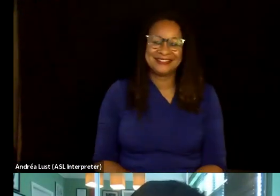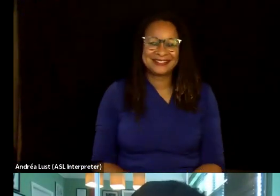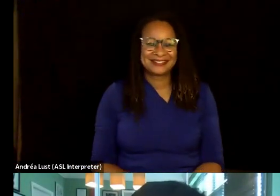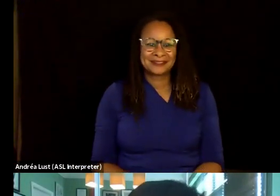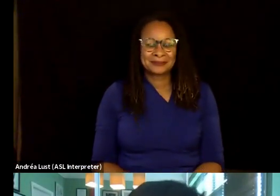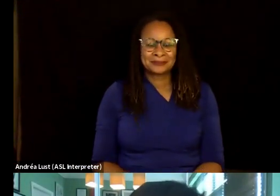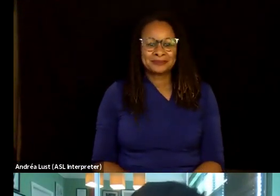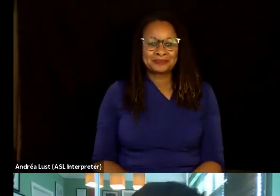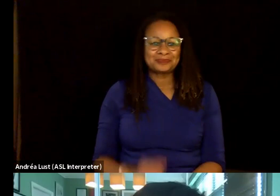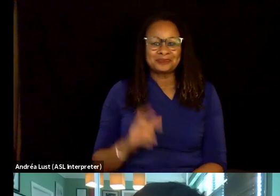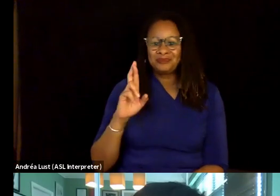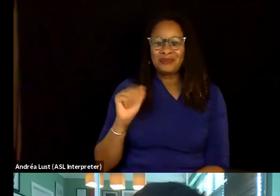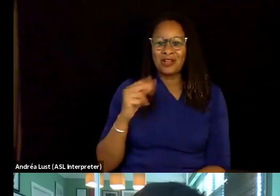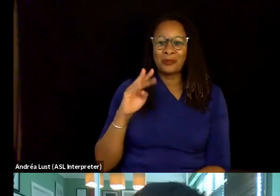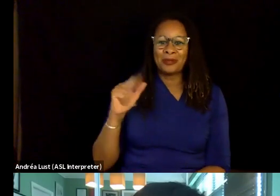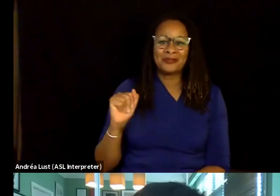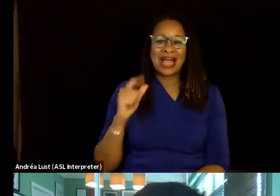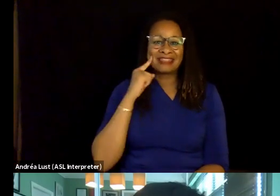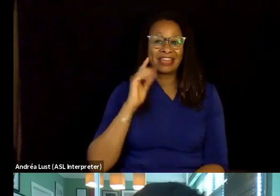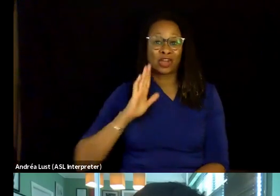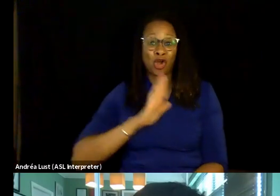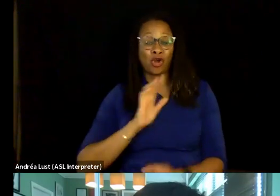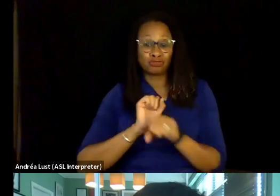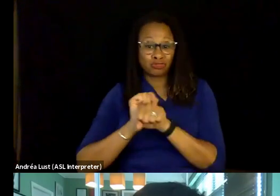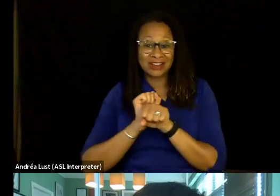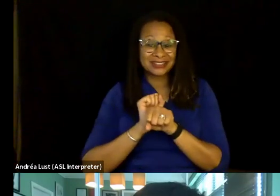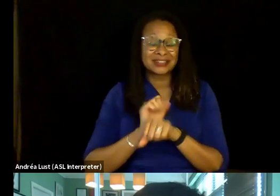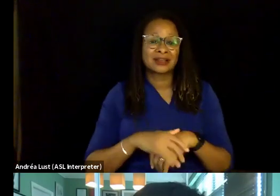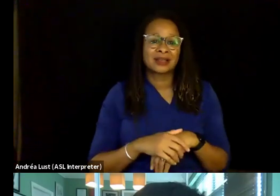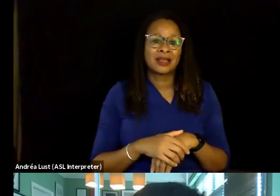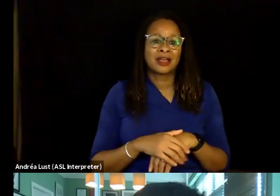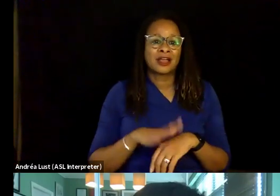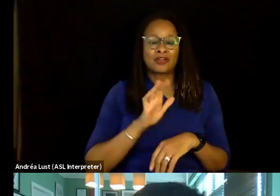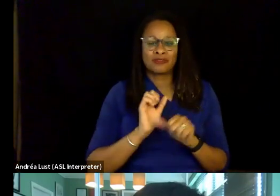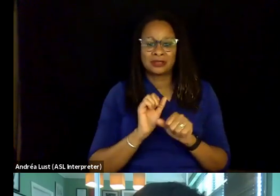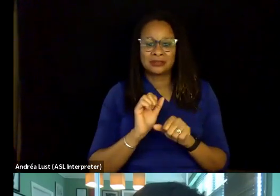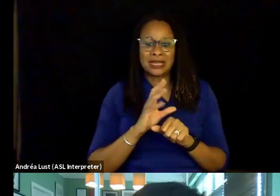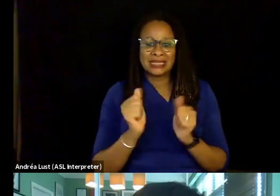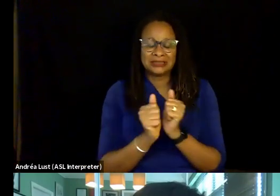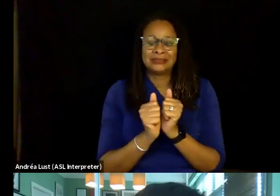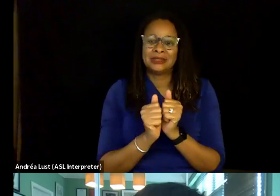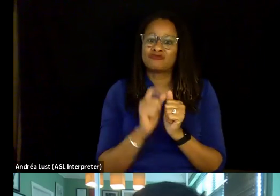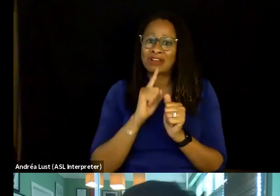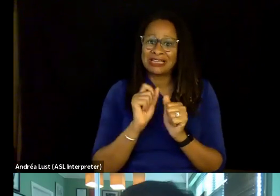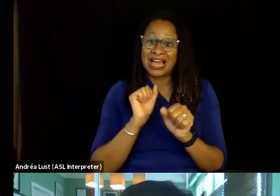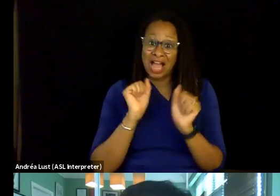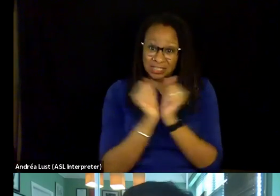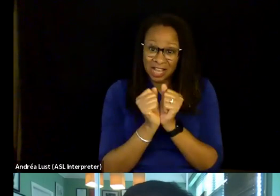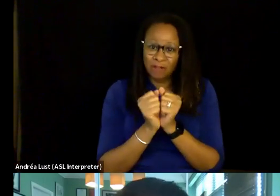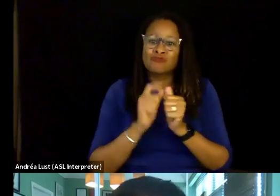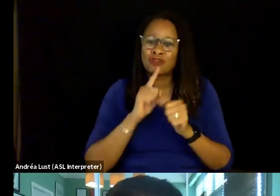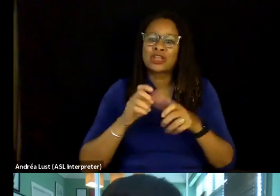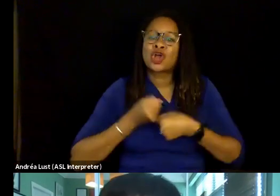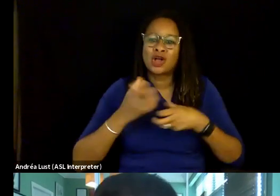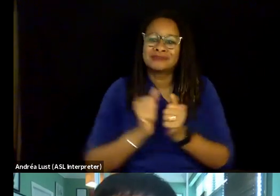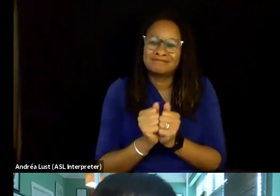Yeah, I think her arrest, like you always say, Maria, your arrest unshackled you. And then you could speak out